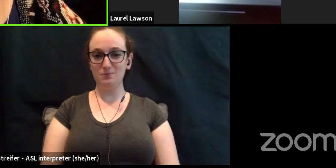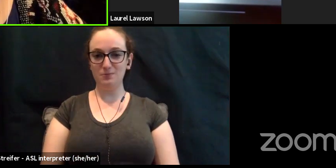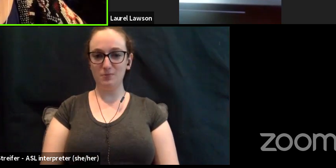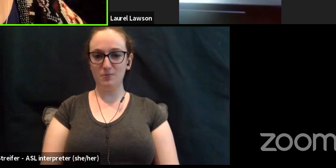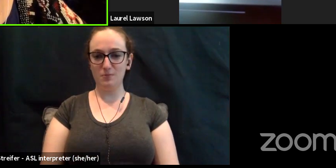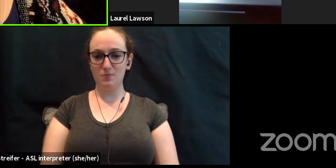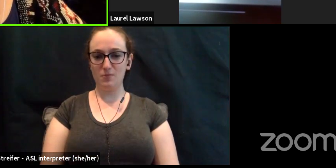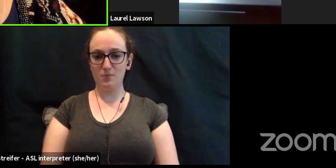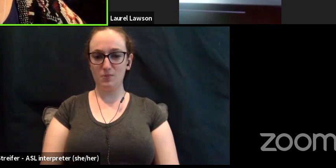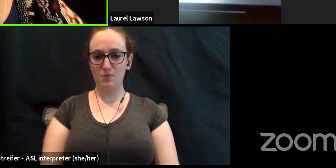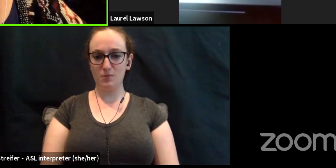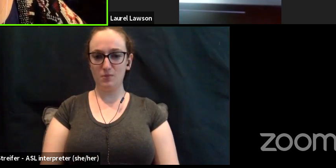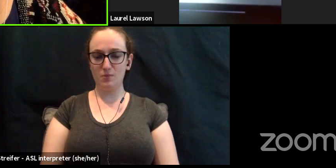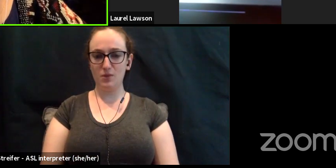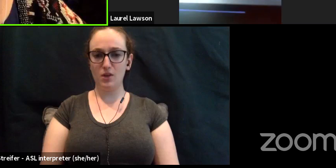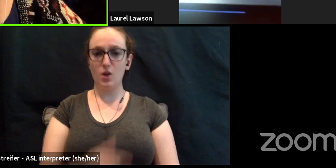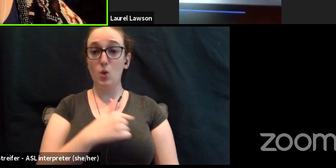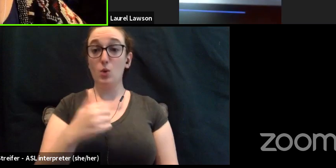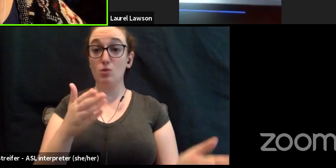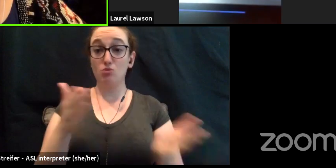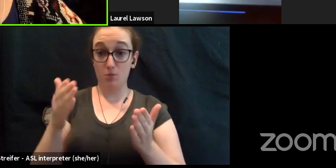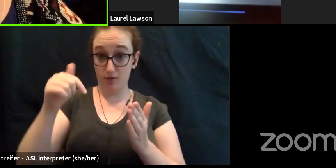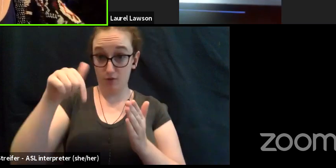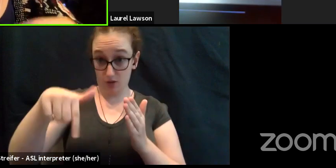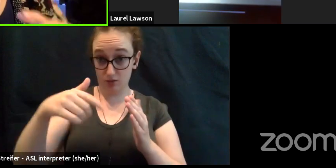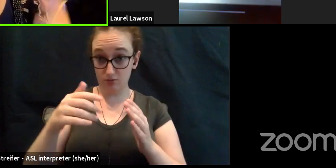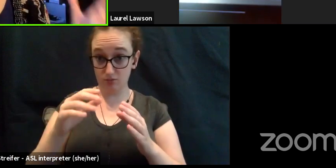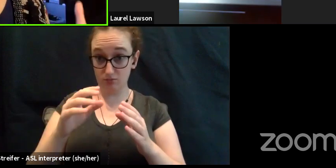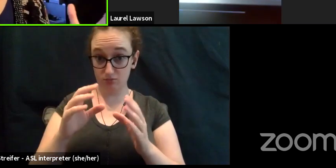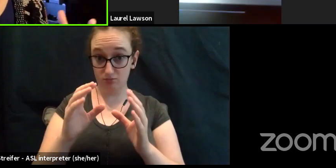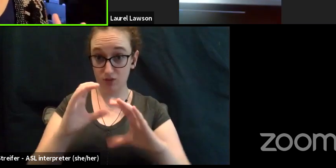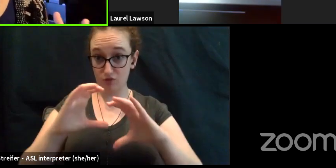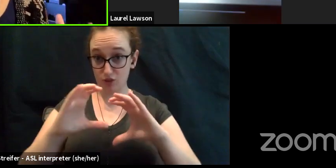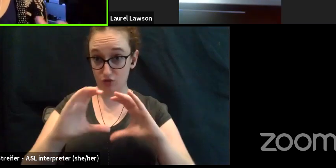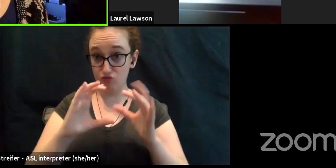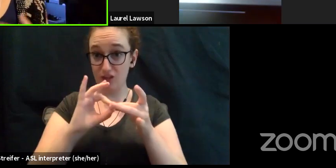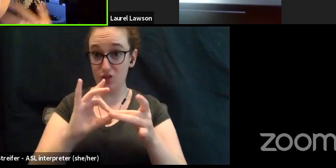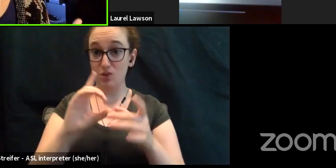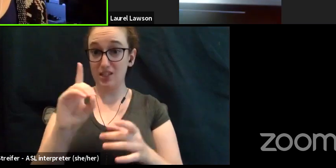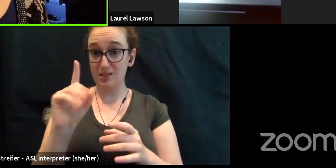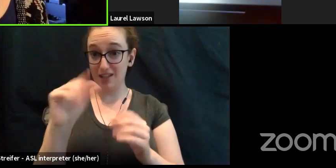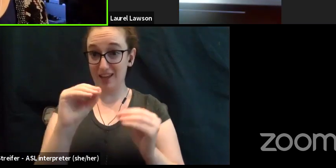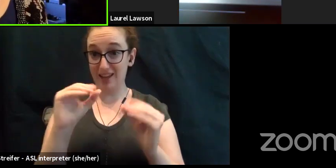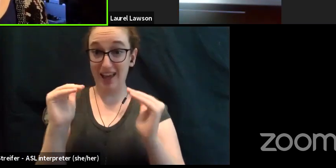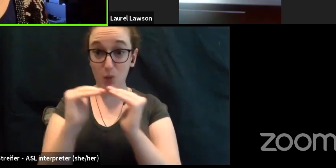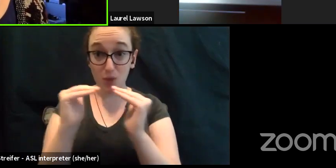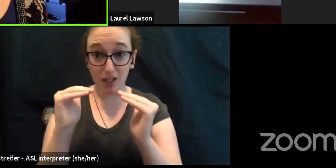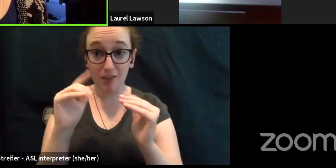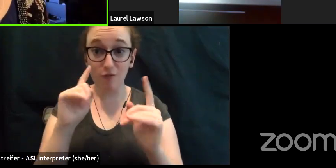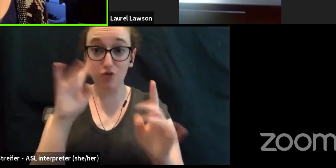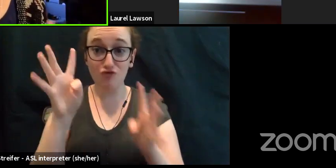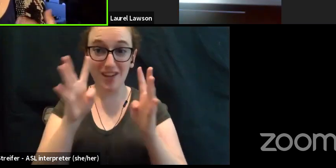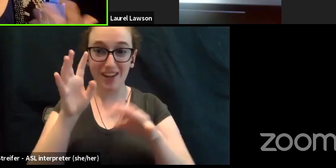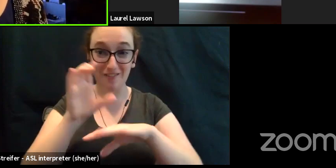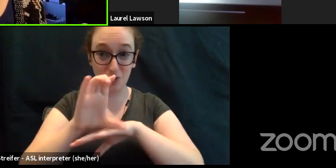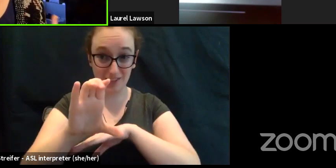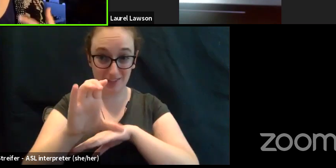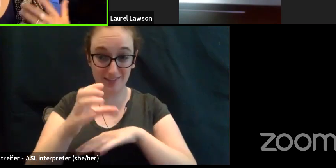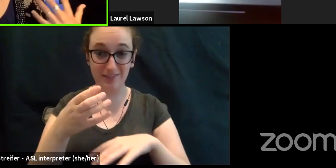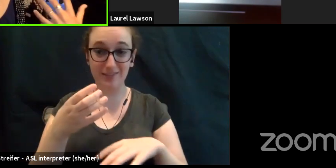So when we were prepping for this conversation about disability and equity and how they can be creative forces on stage and off in